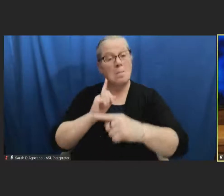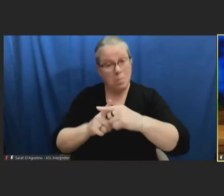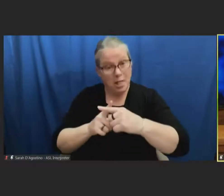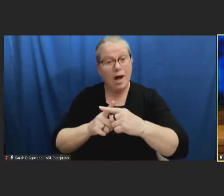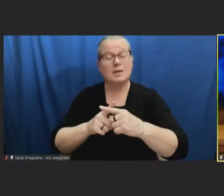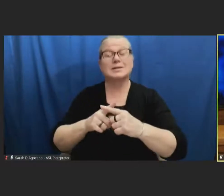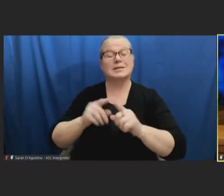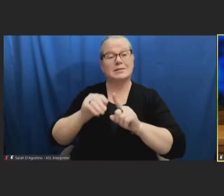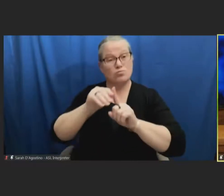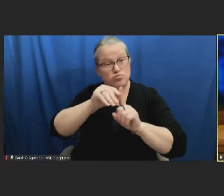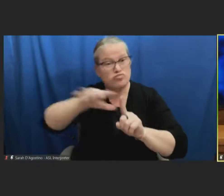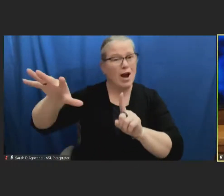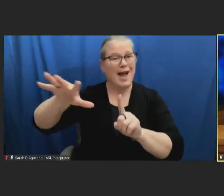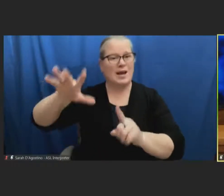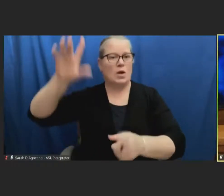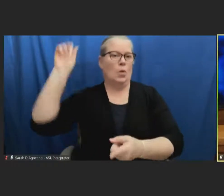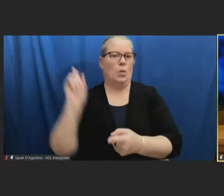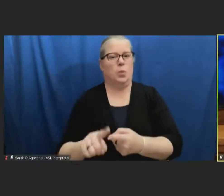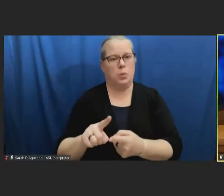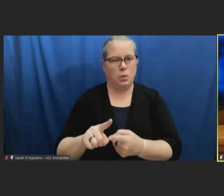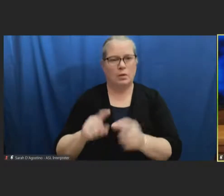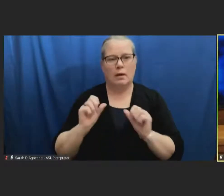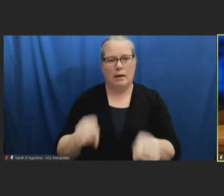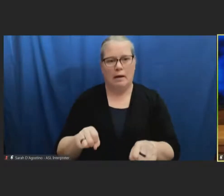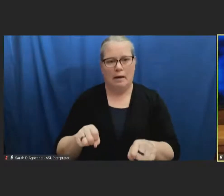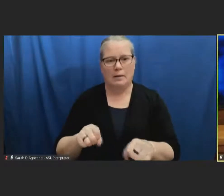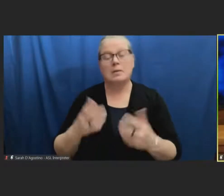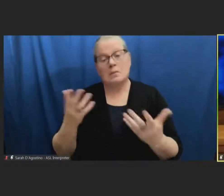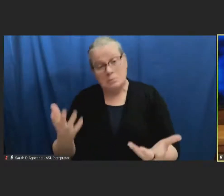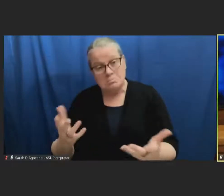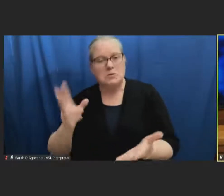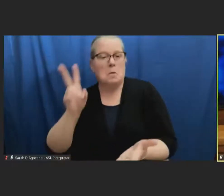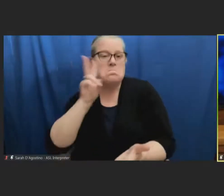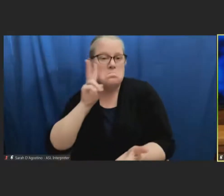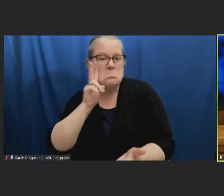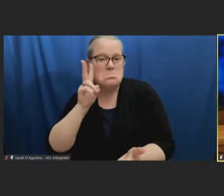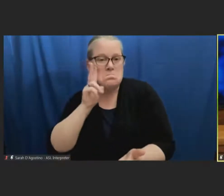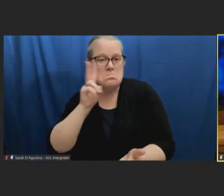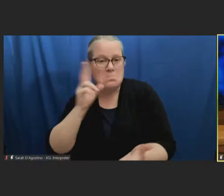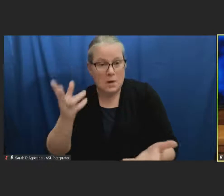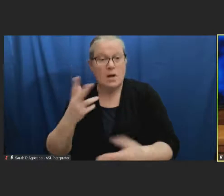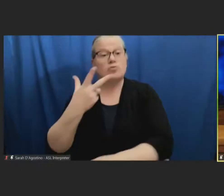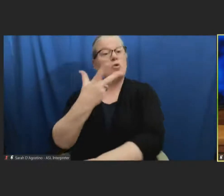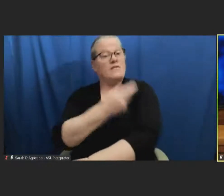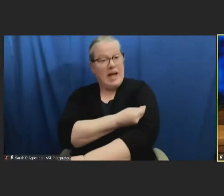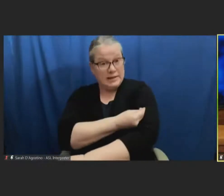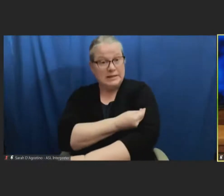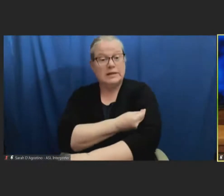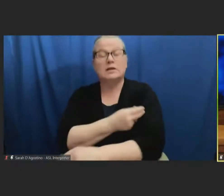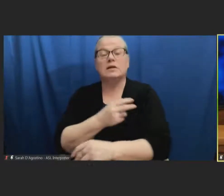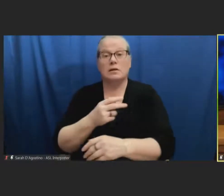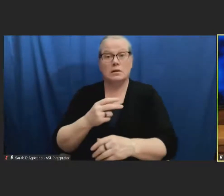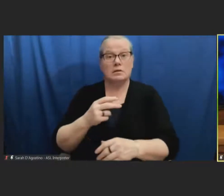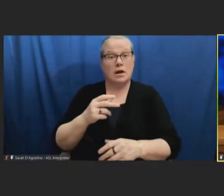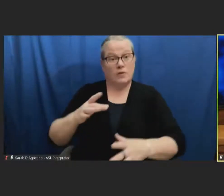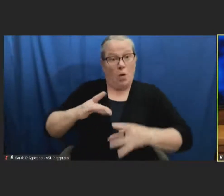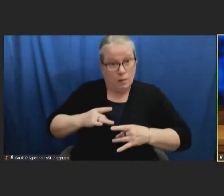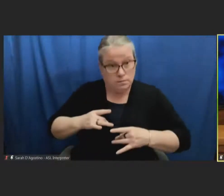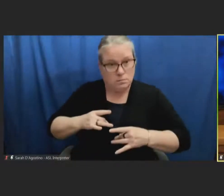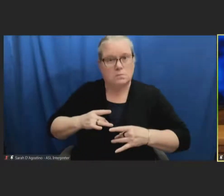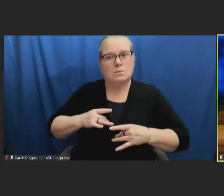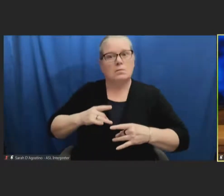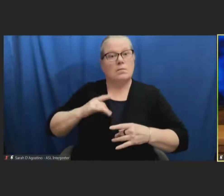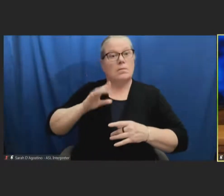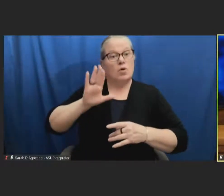As we've seen, the current vaccine still does reduce transmission. It reduces your infectivity, it reduces the duration of